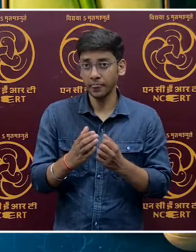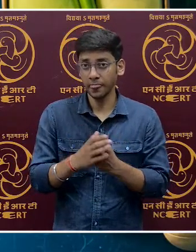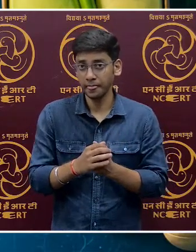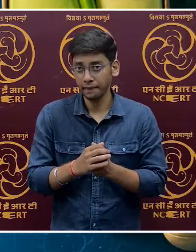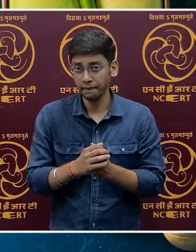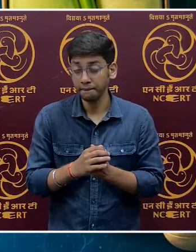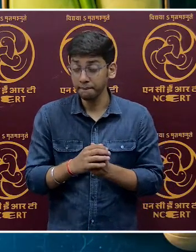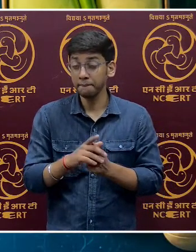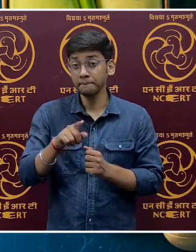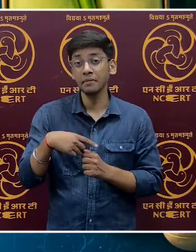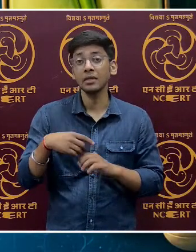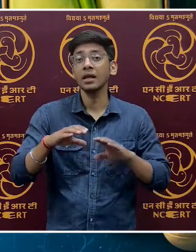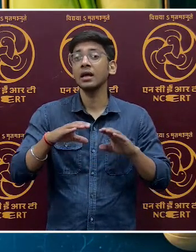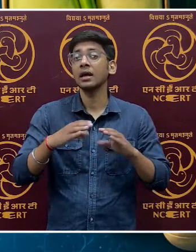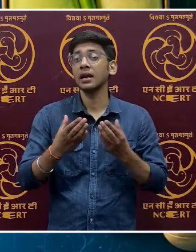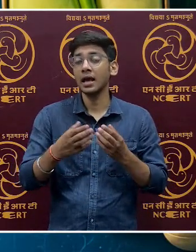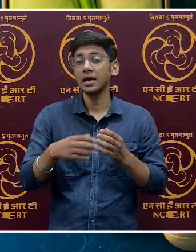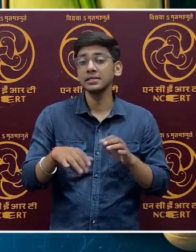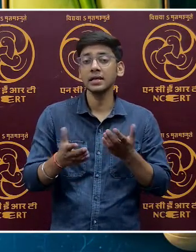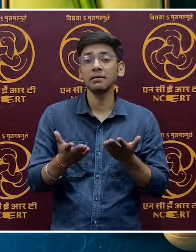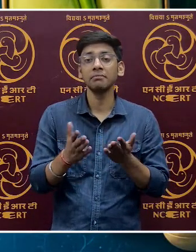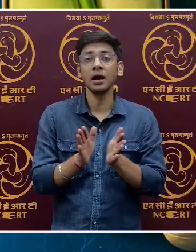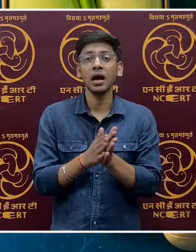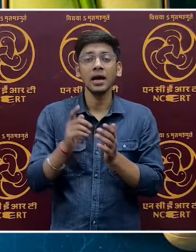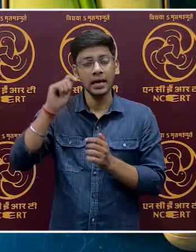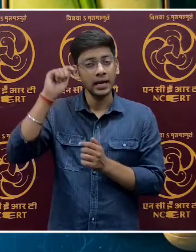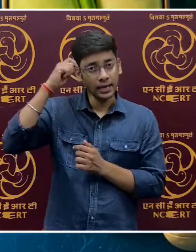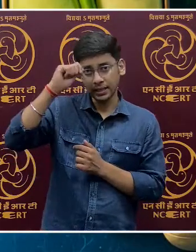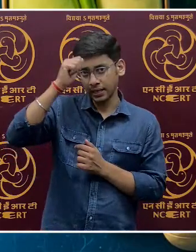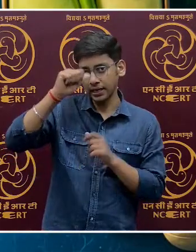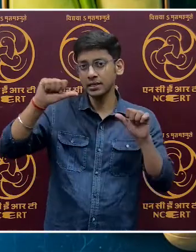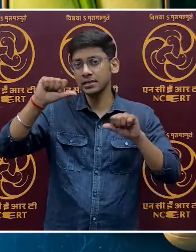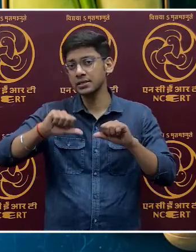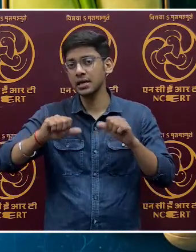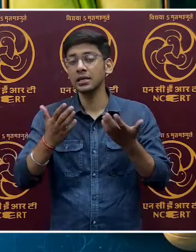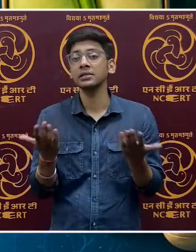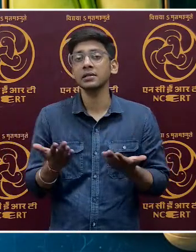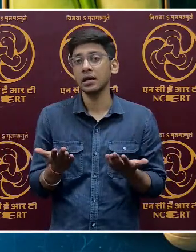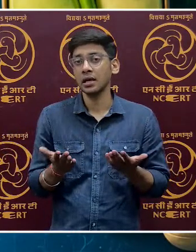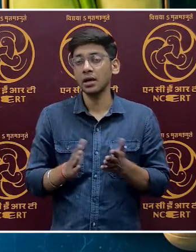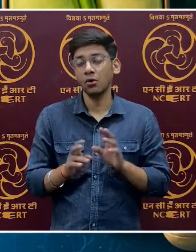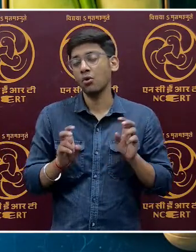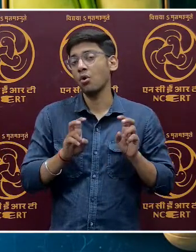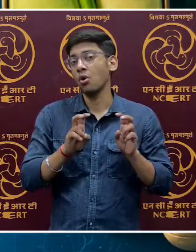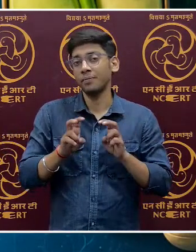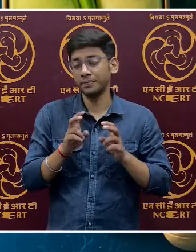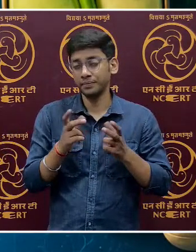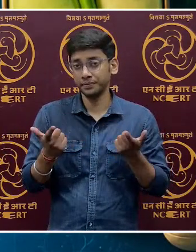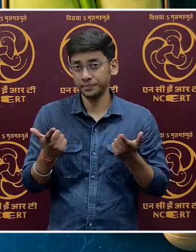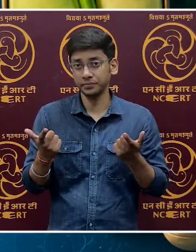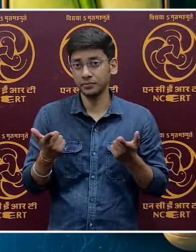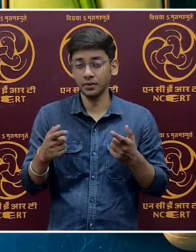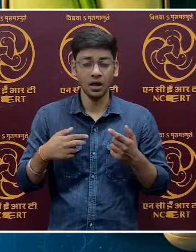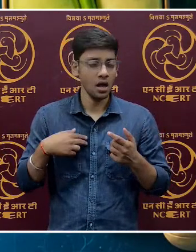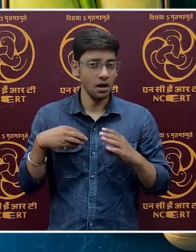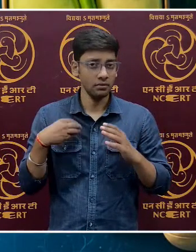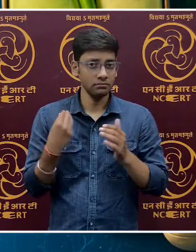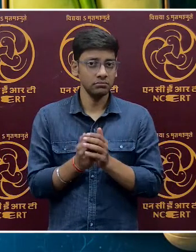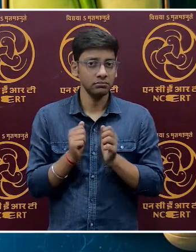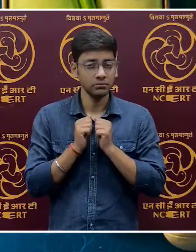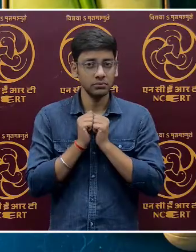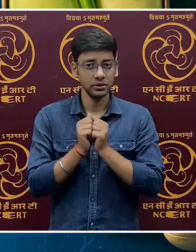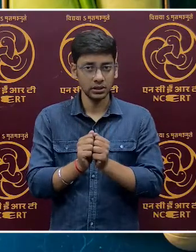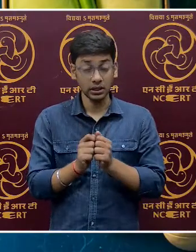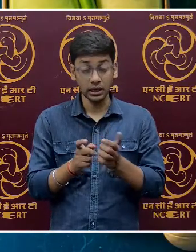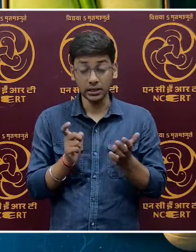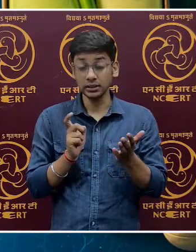we need to select our subject, and then if you are going to observe over here, we are in a position to directly